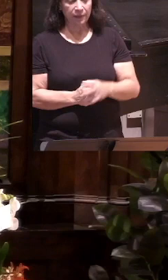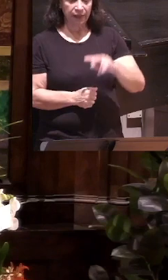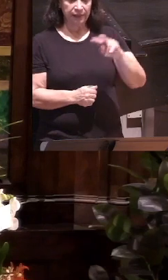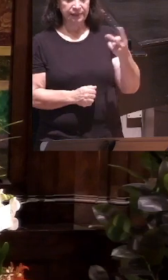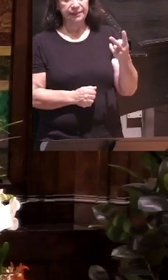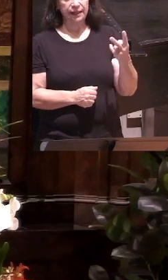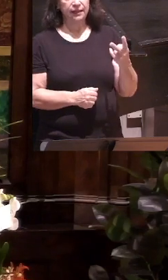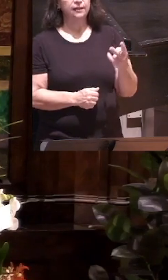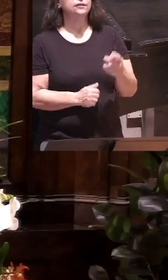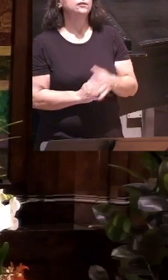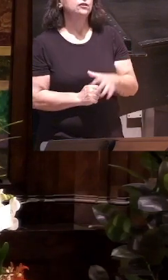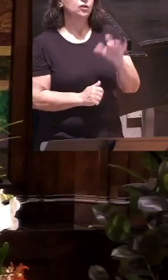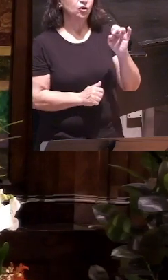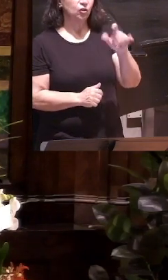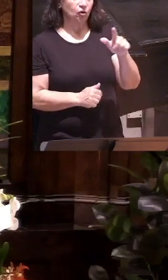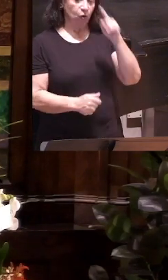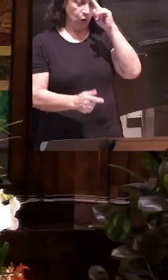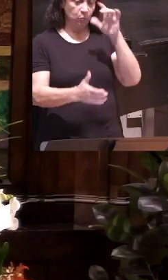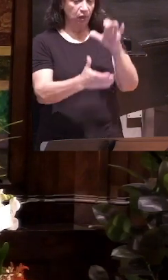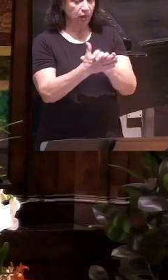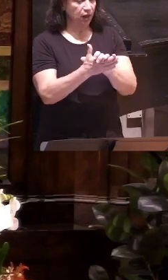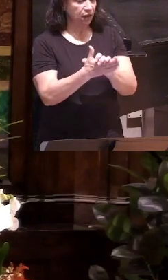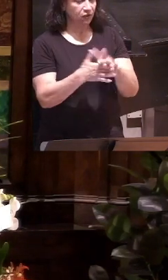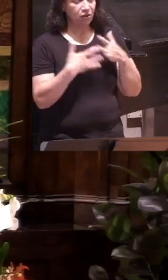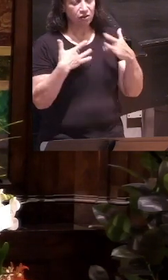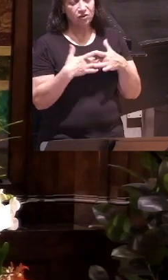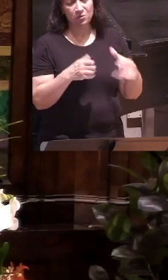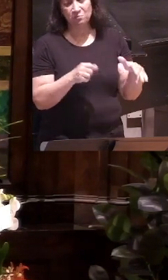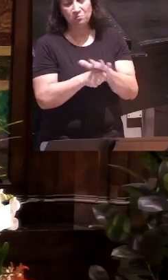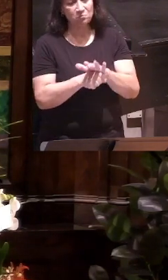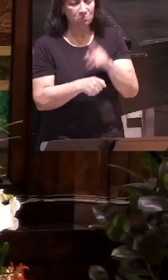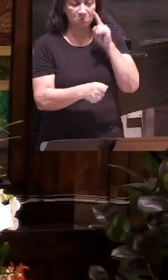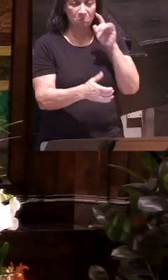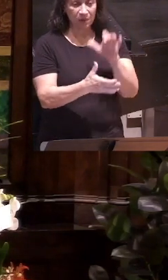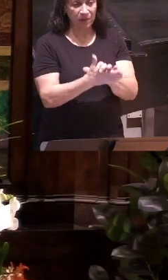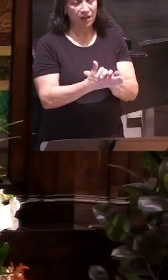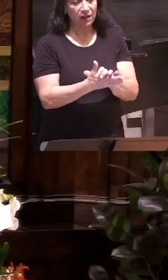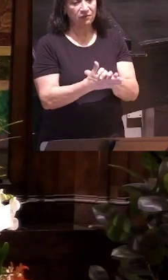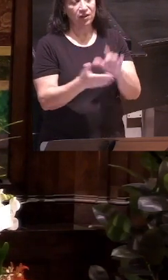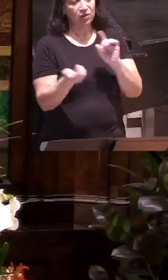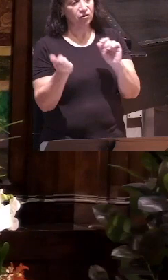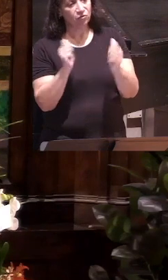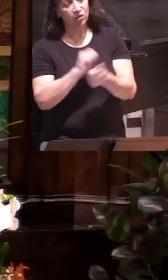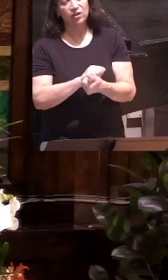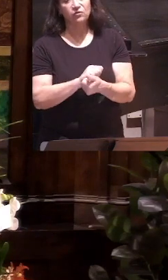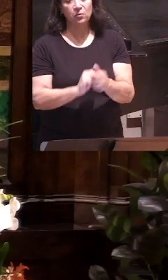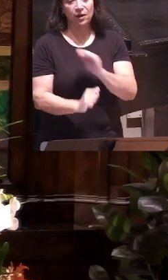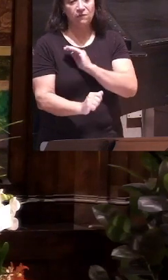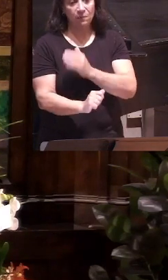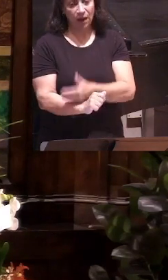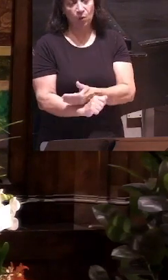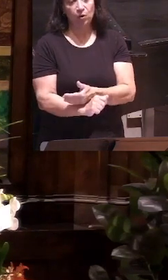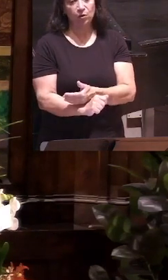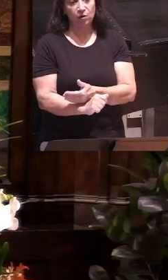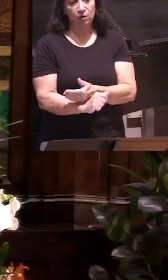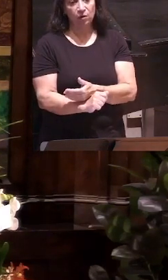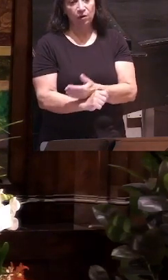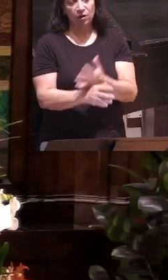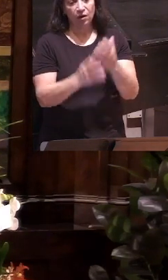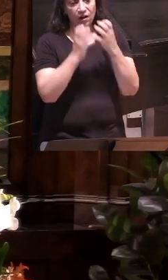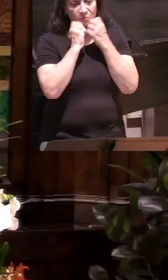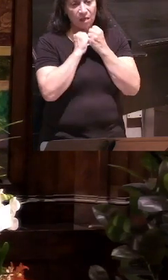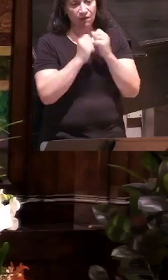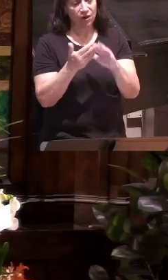Second, Earl believed with all his heart in the transformative power of